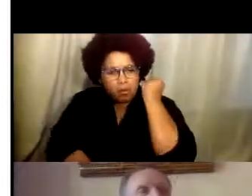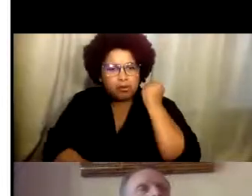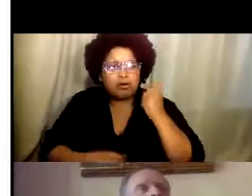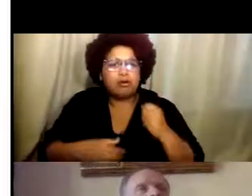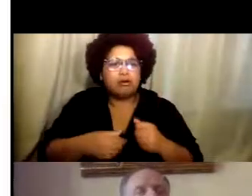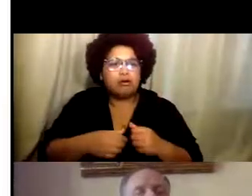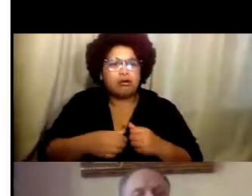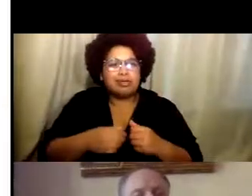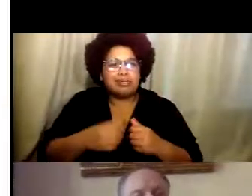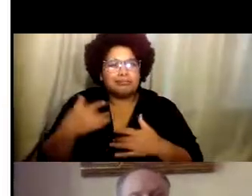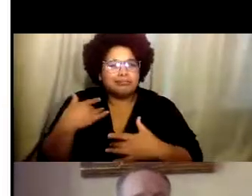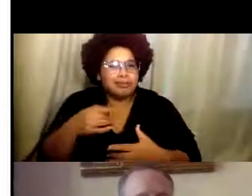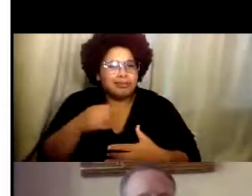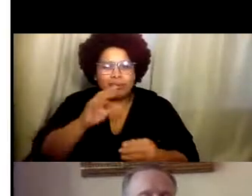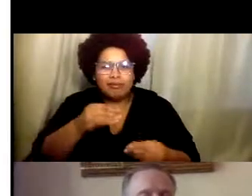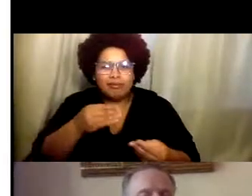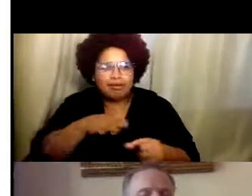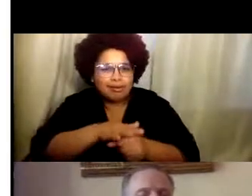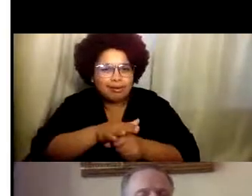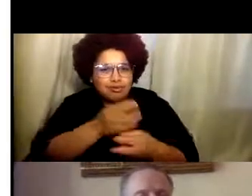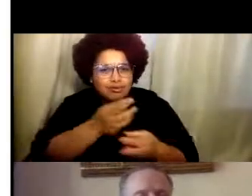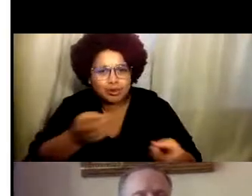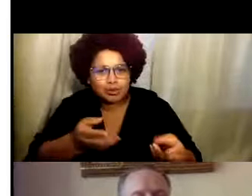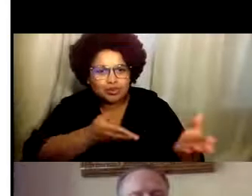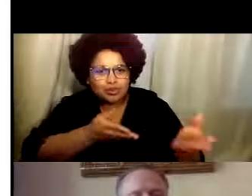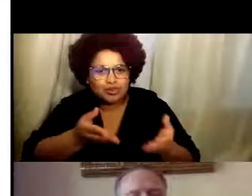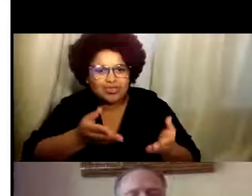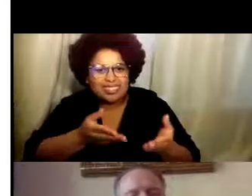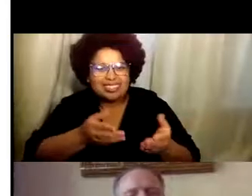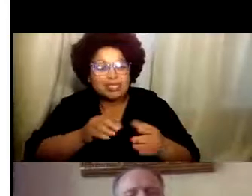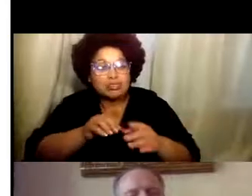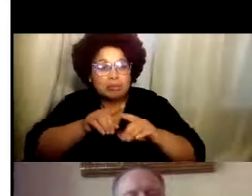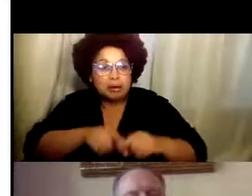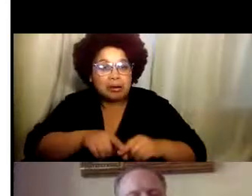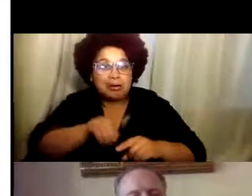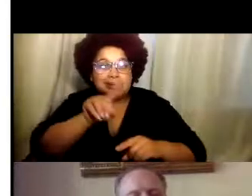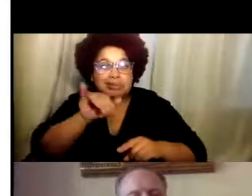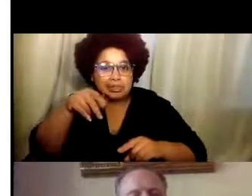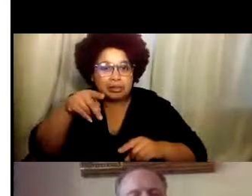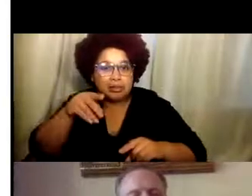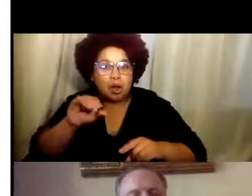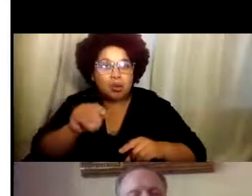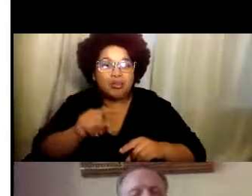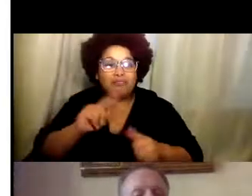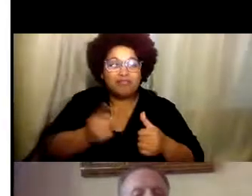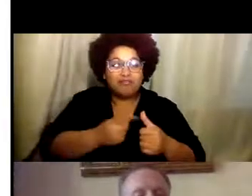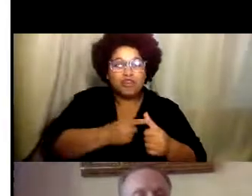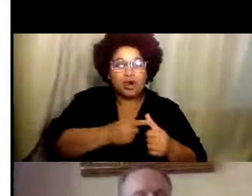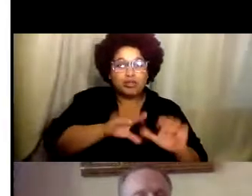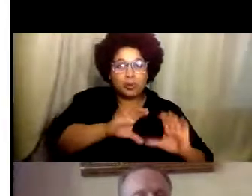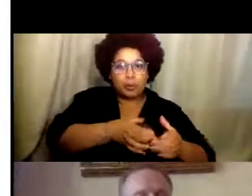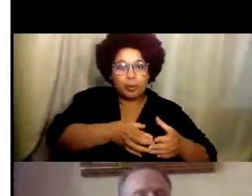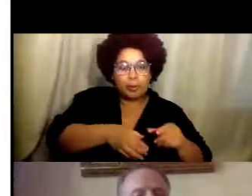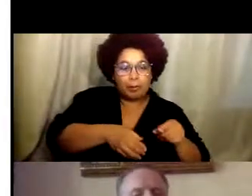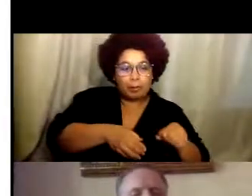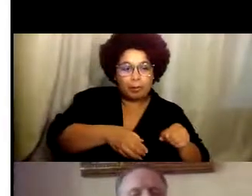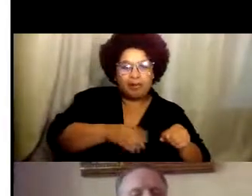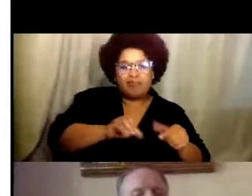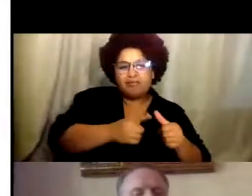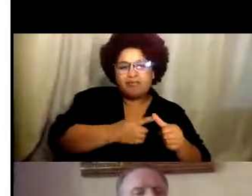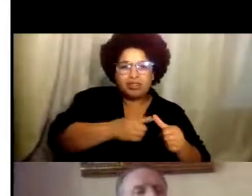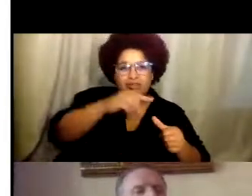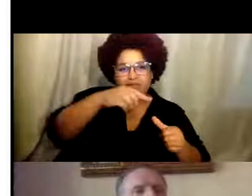underserved areas by zip code in California. Quartile 1 is the most underserved.